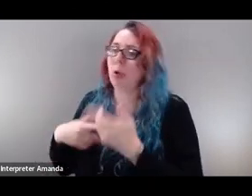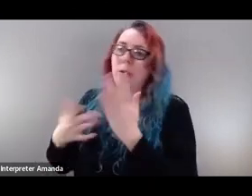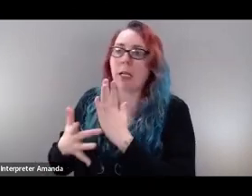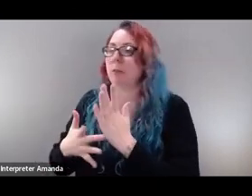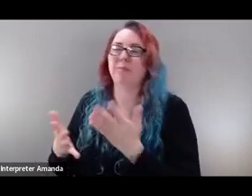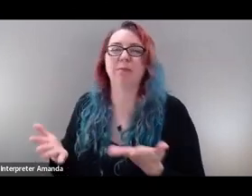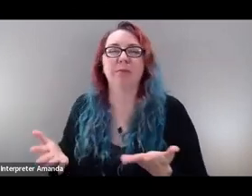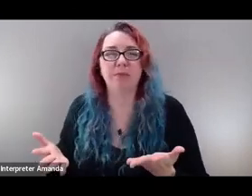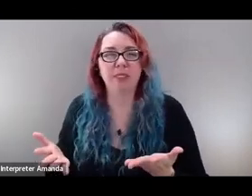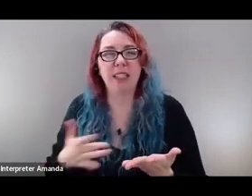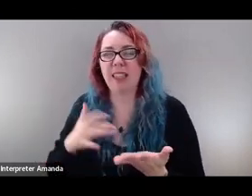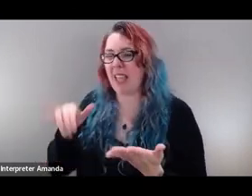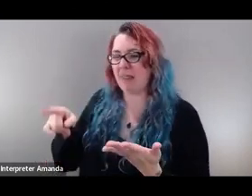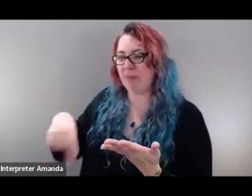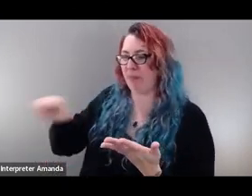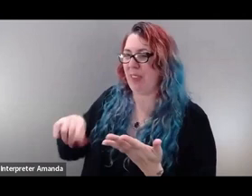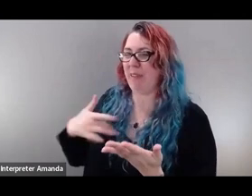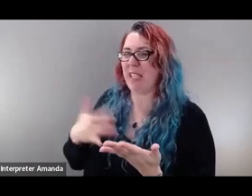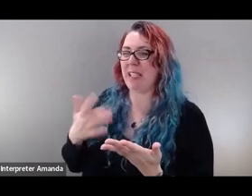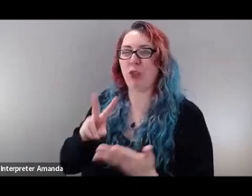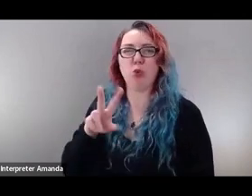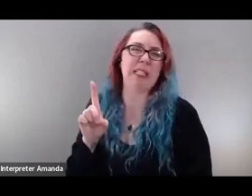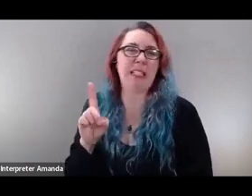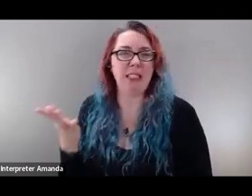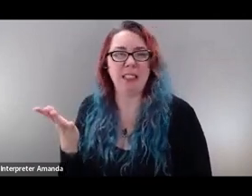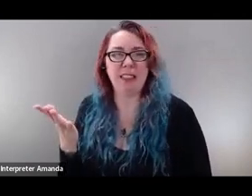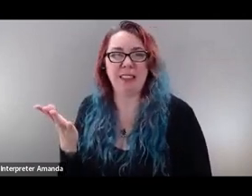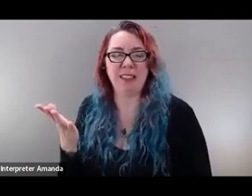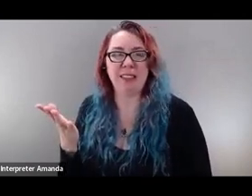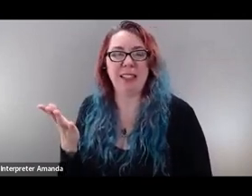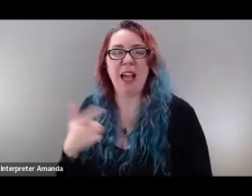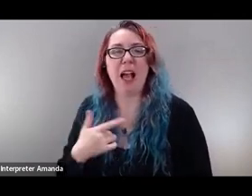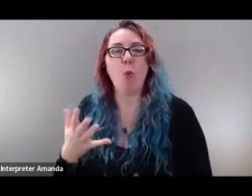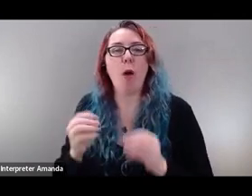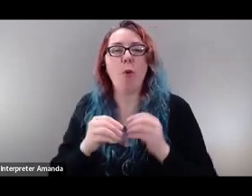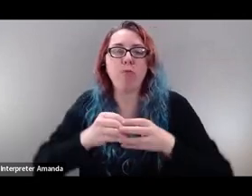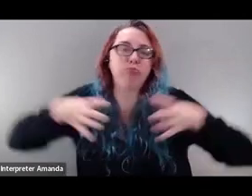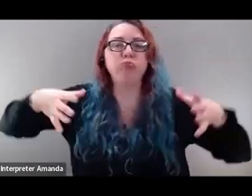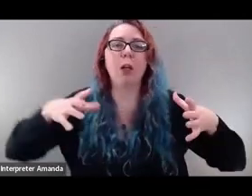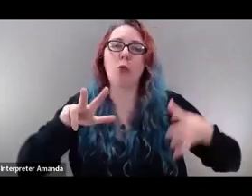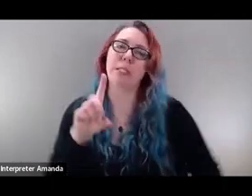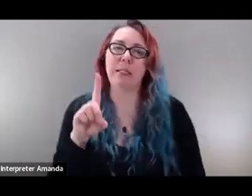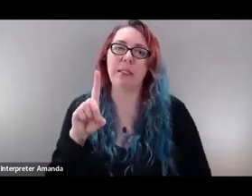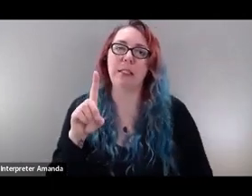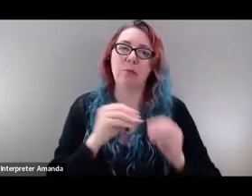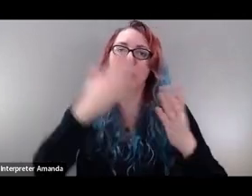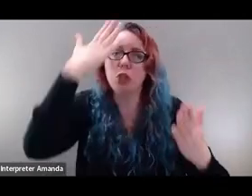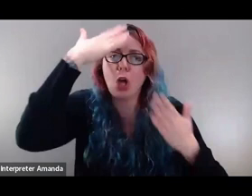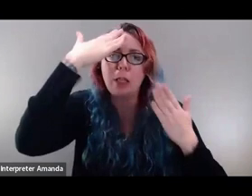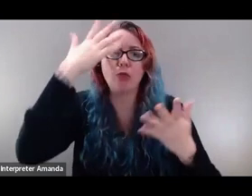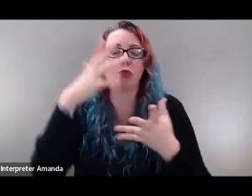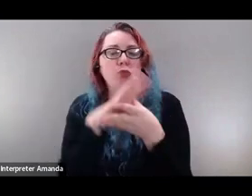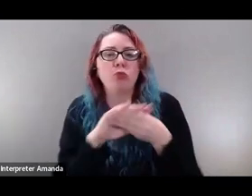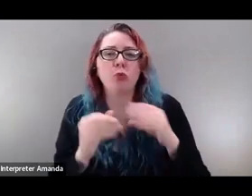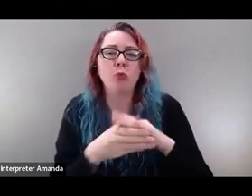simulation or it's just information, but we're not really talking about knowledge. We're not really talking about narratives. and how we're actually getting to the roots of the things